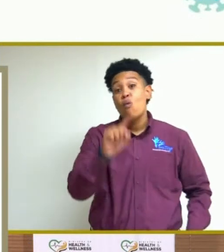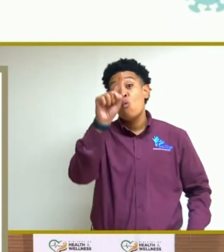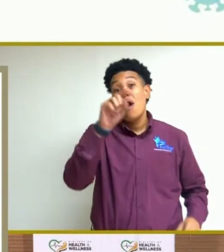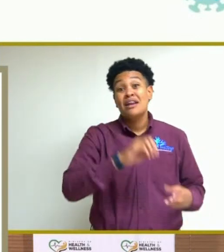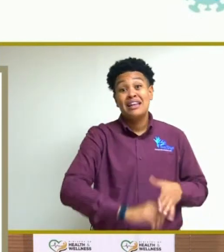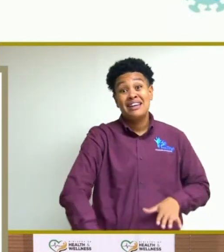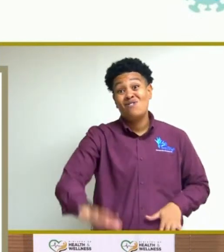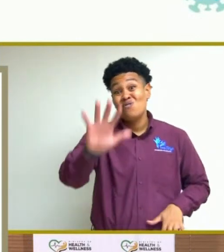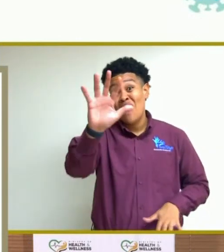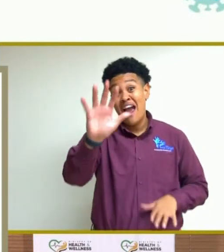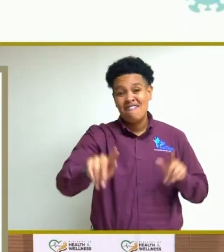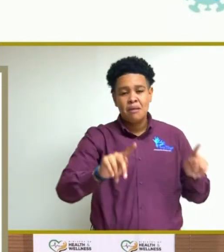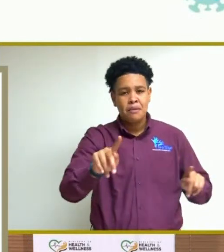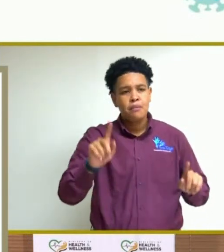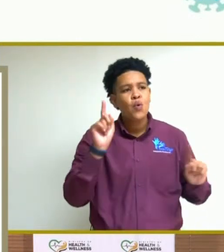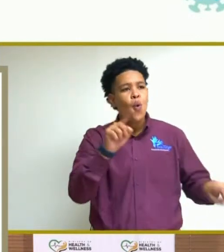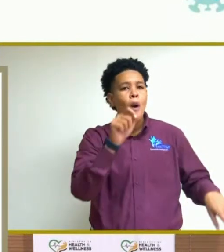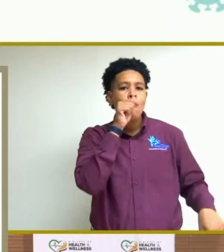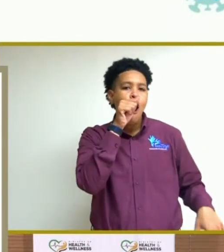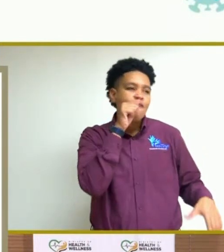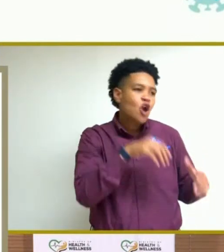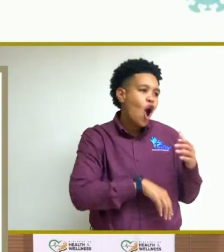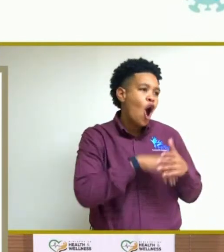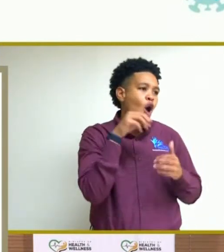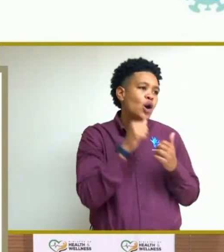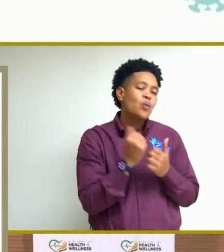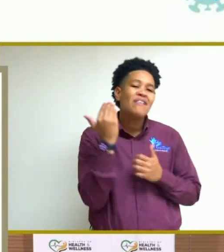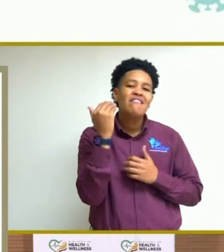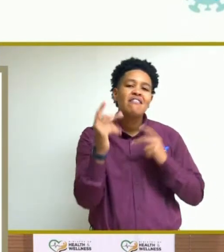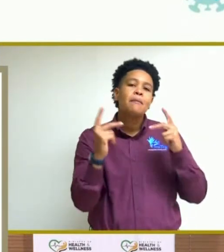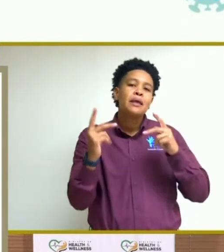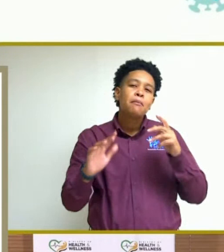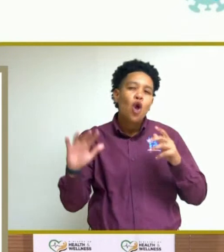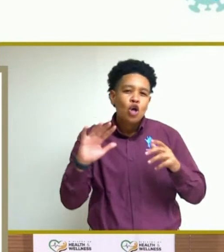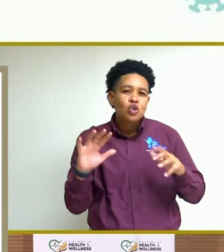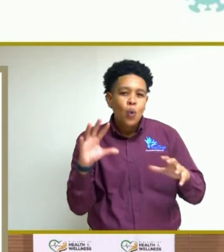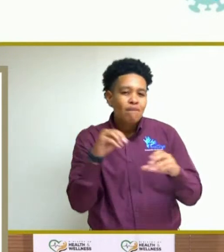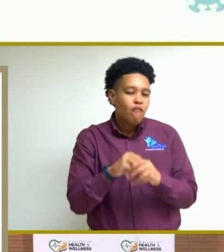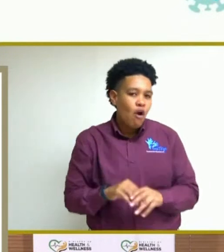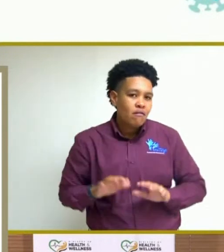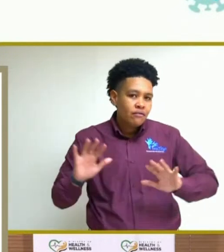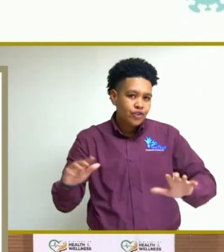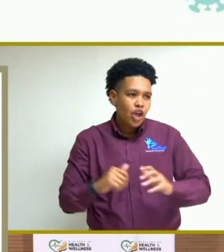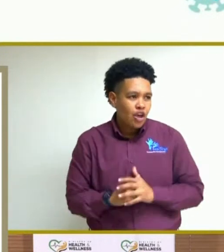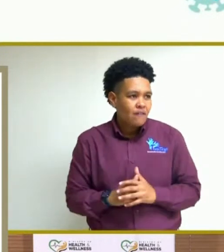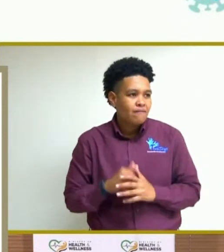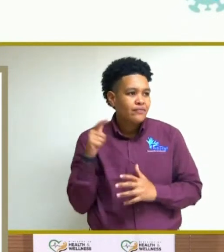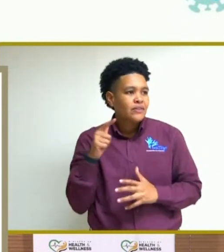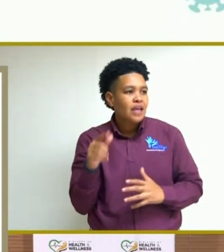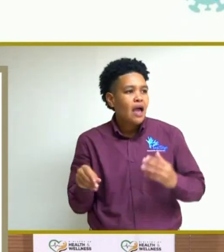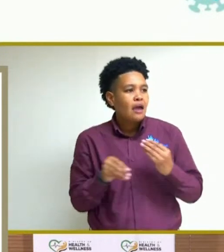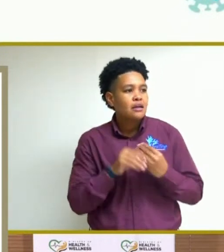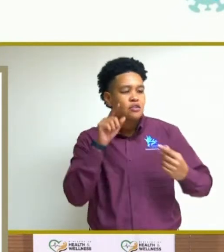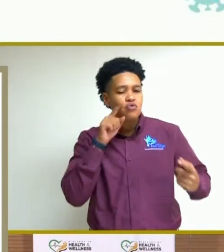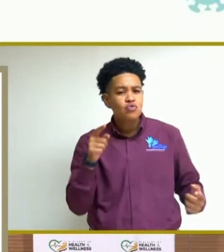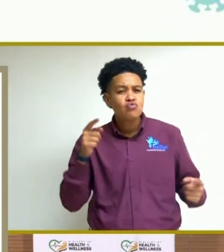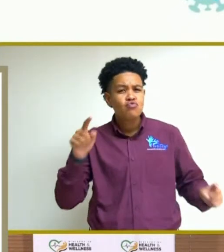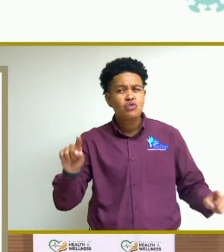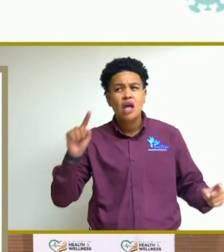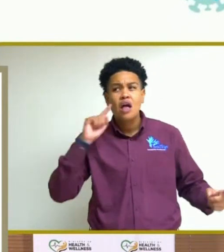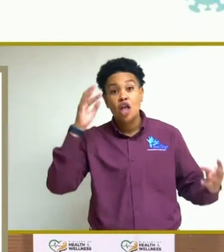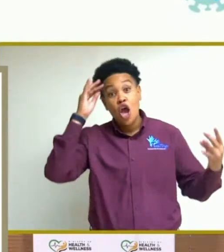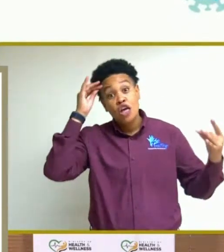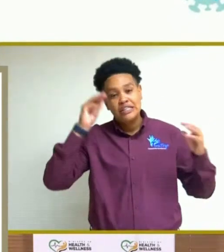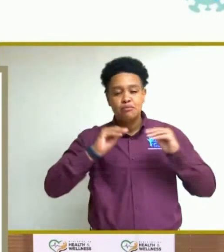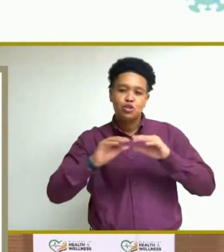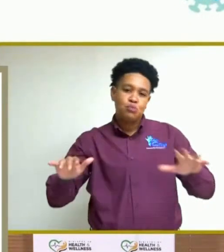persons were attending private gatherings with 15 persons or so. Now, this is also going to result in considerable